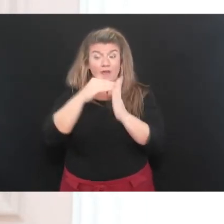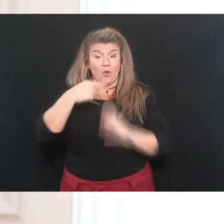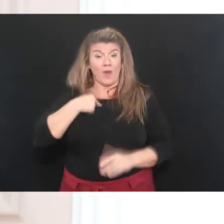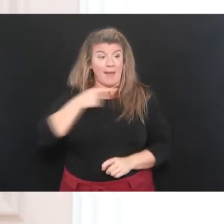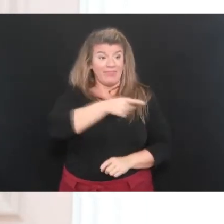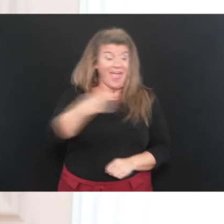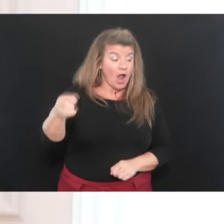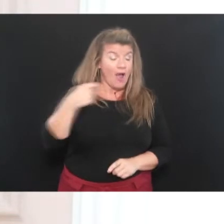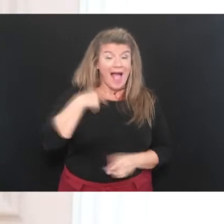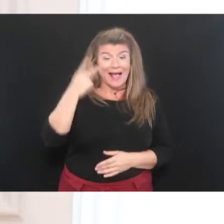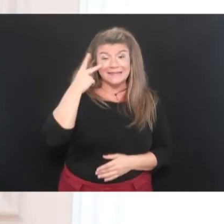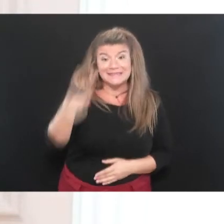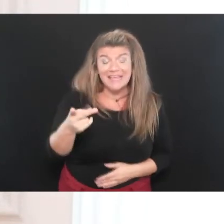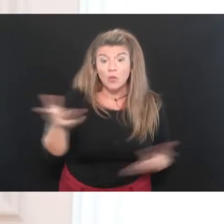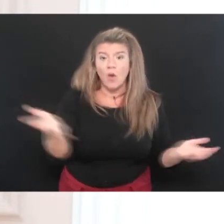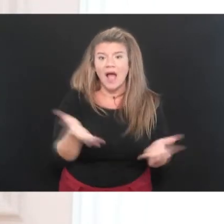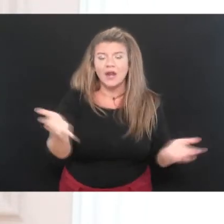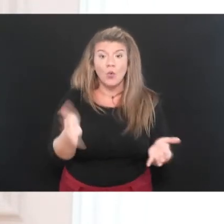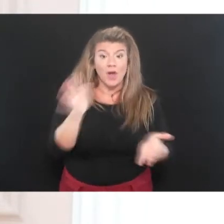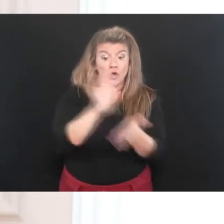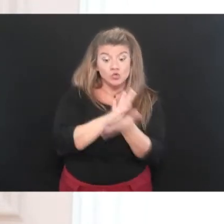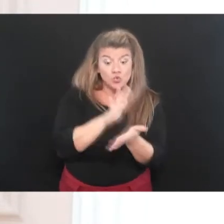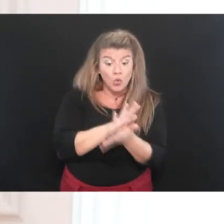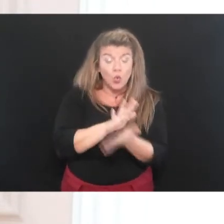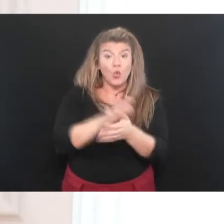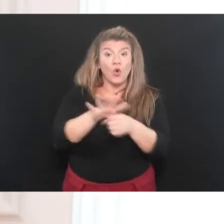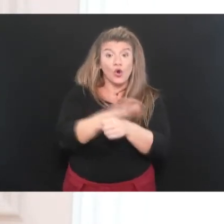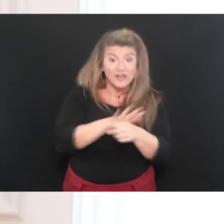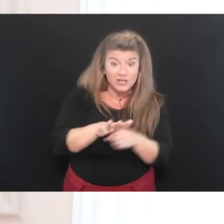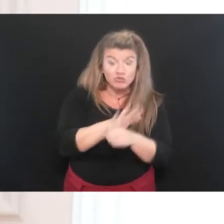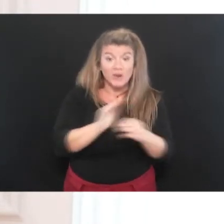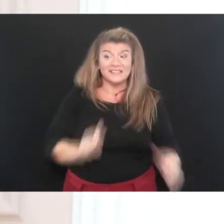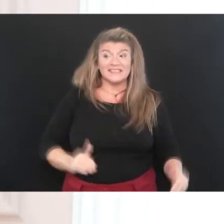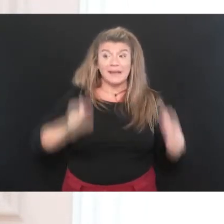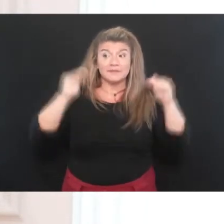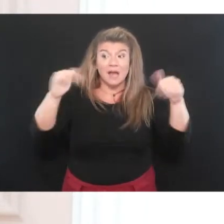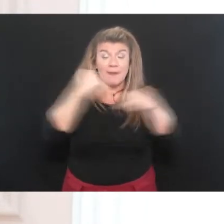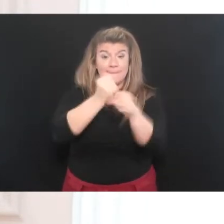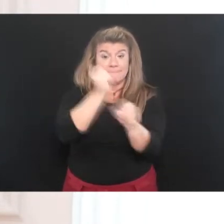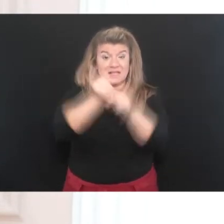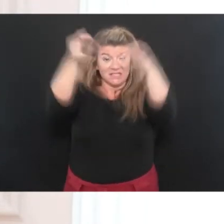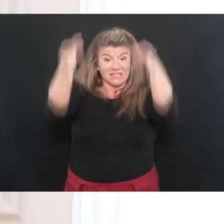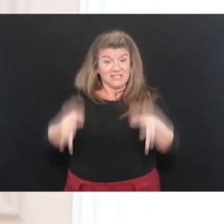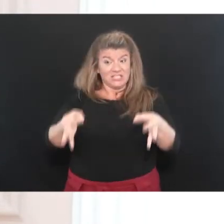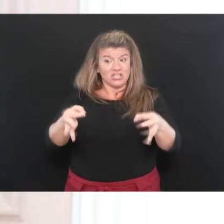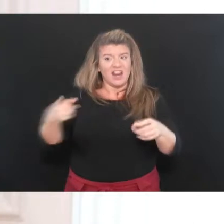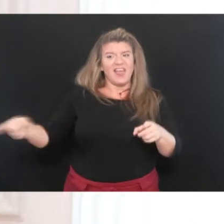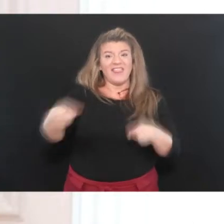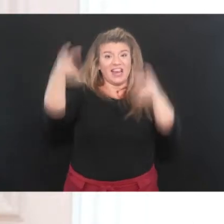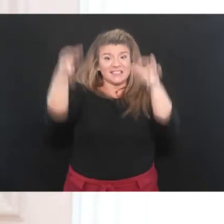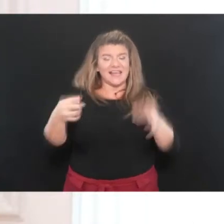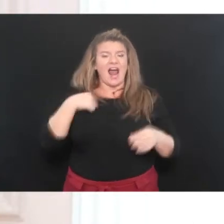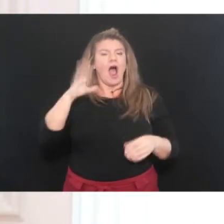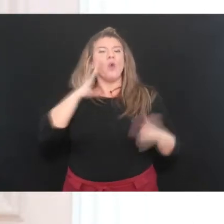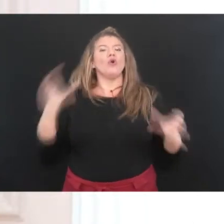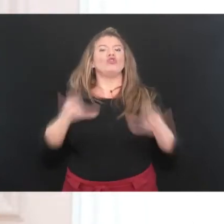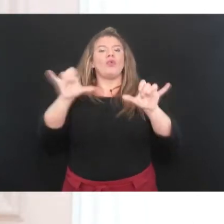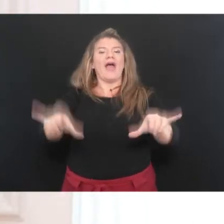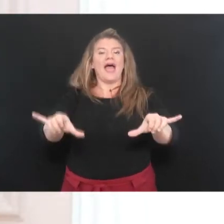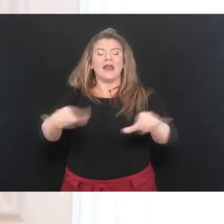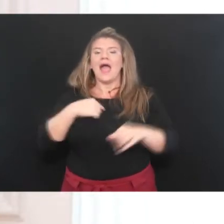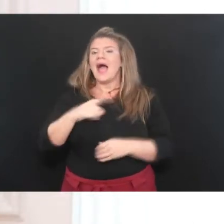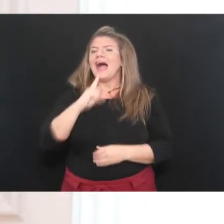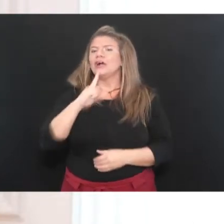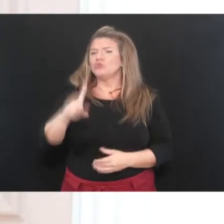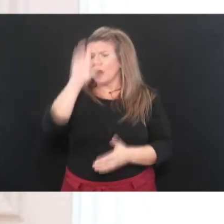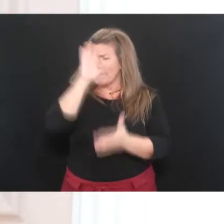do see is that when a school or a district steps up, makes a decision, decides this is what we're going to do, I truly